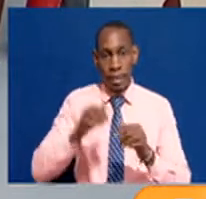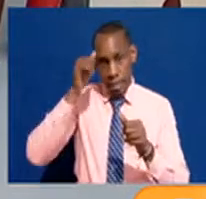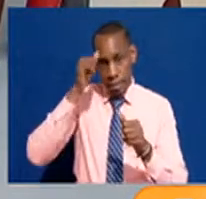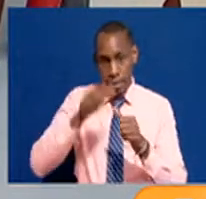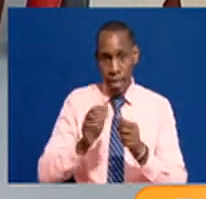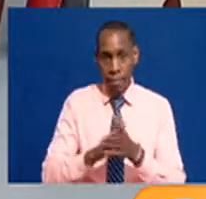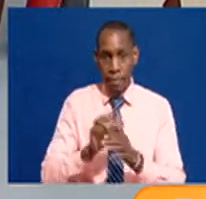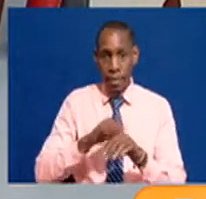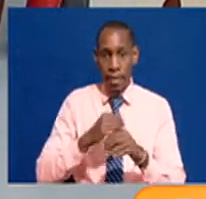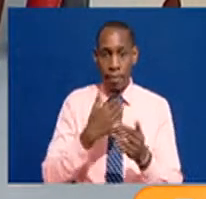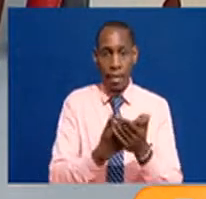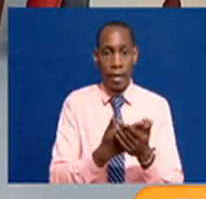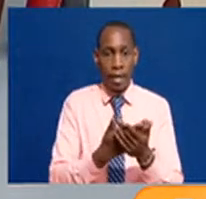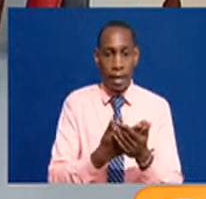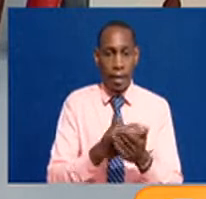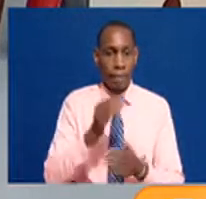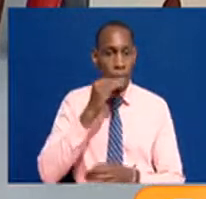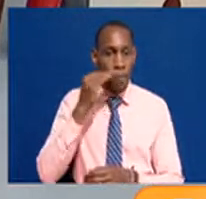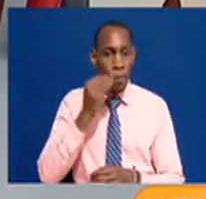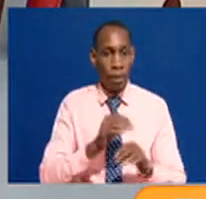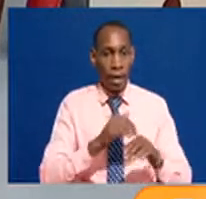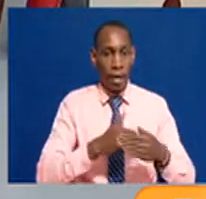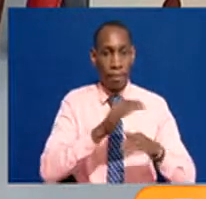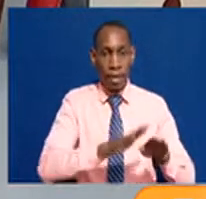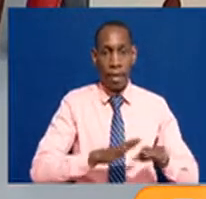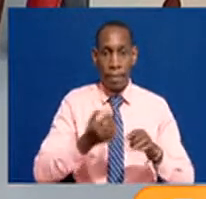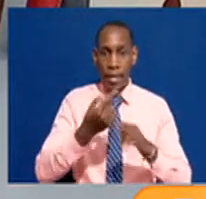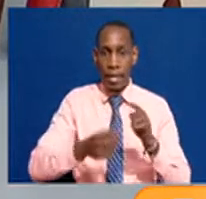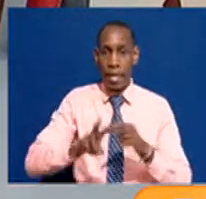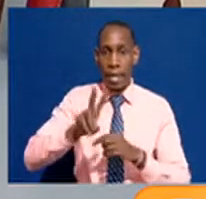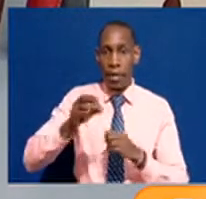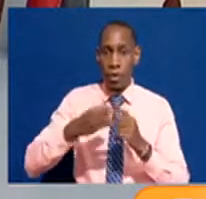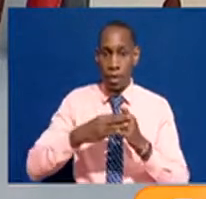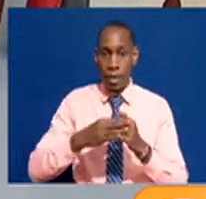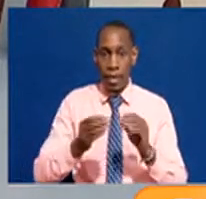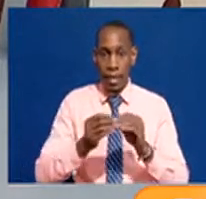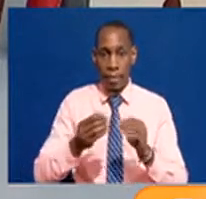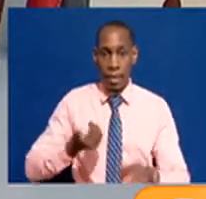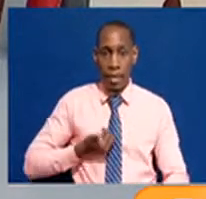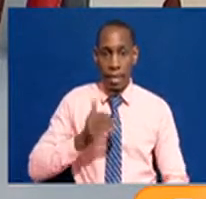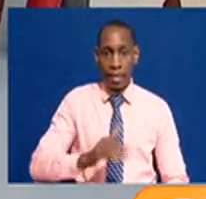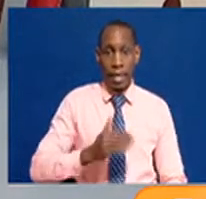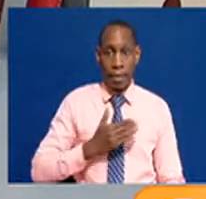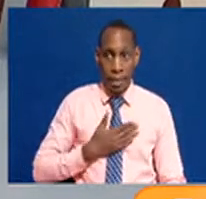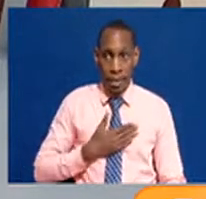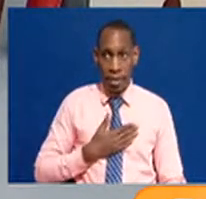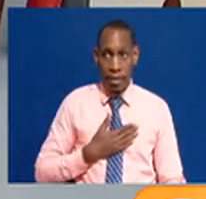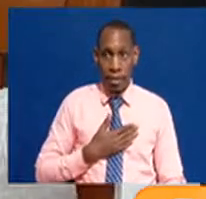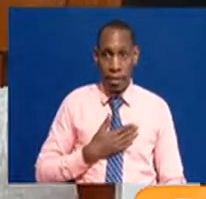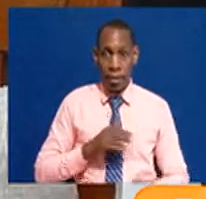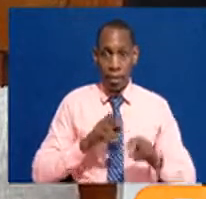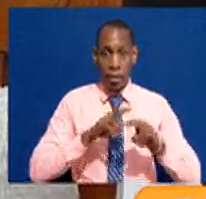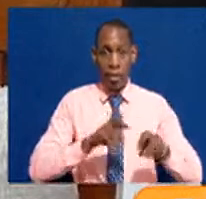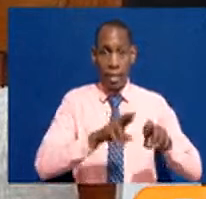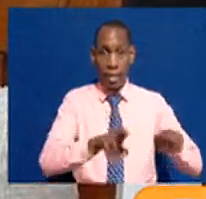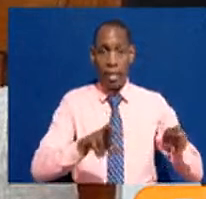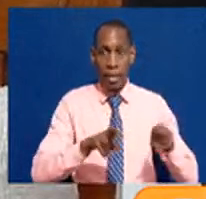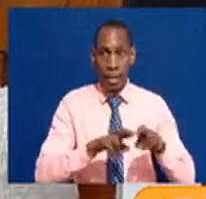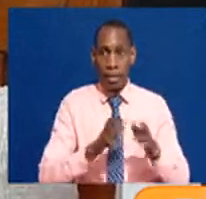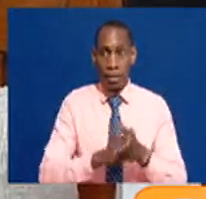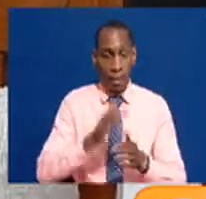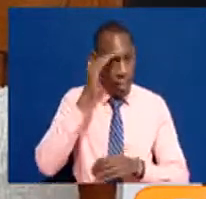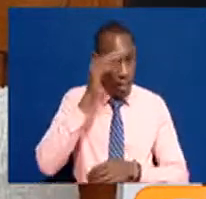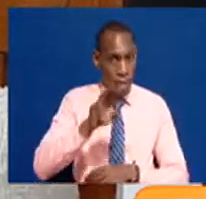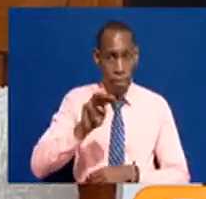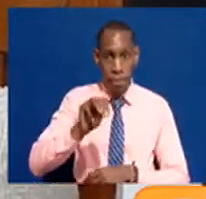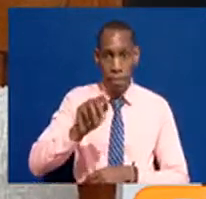home after campaigns in 2008, and I found my daughter in the living room, and I was like, "Hi, McKenna,"